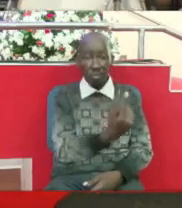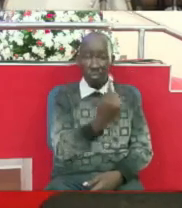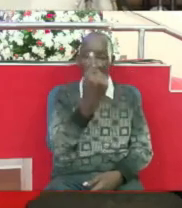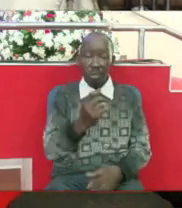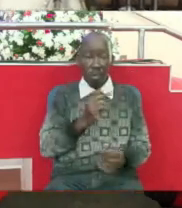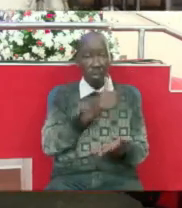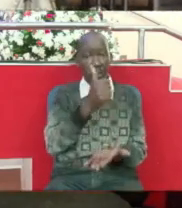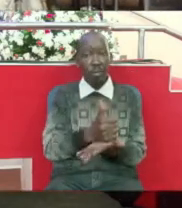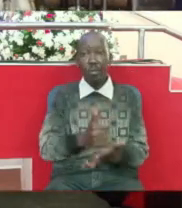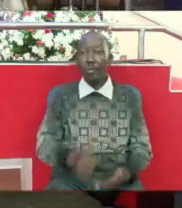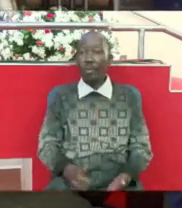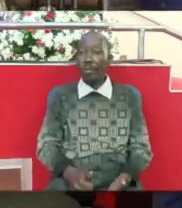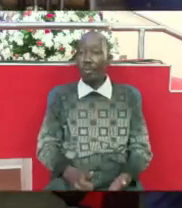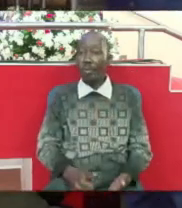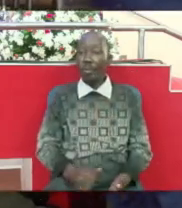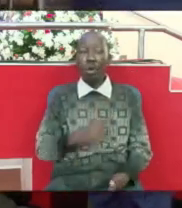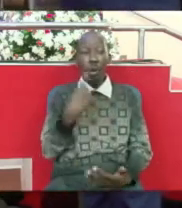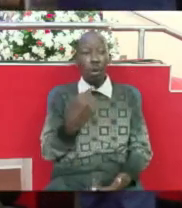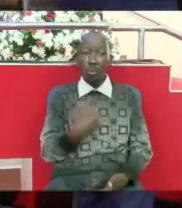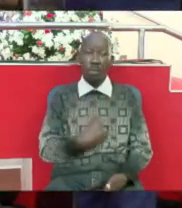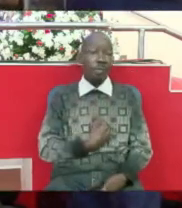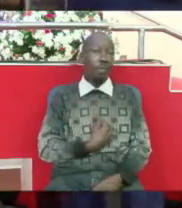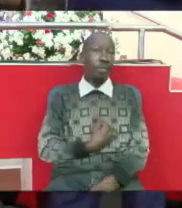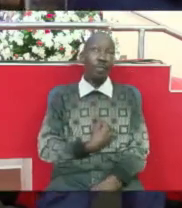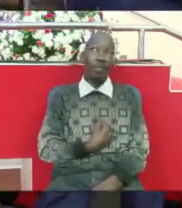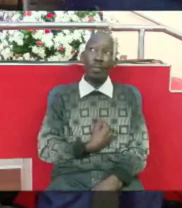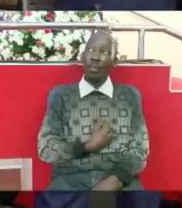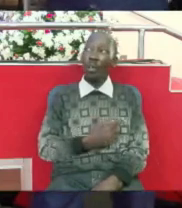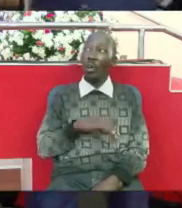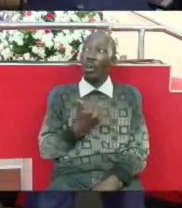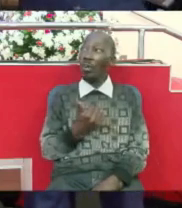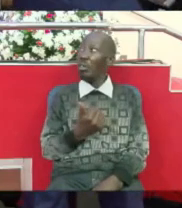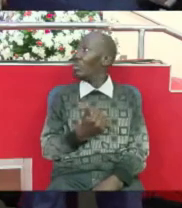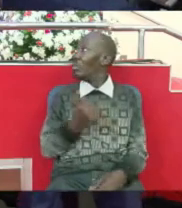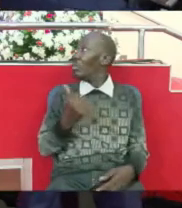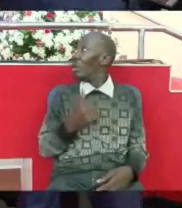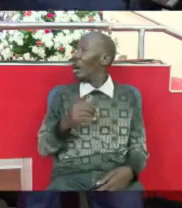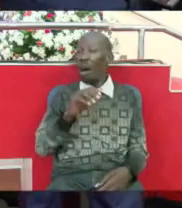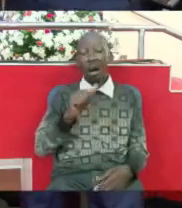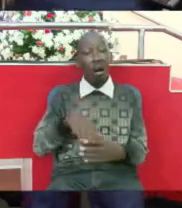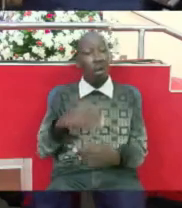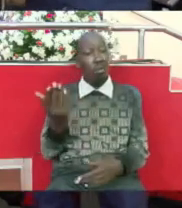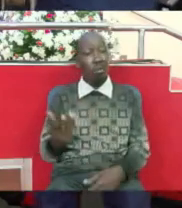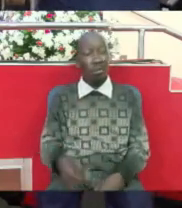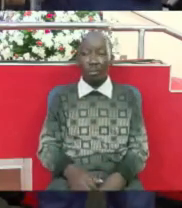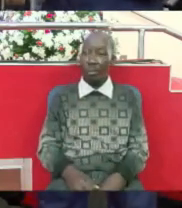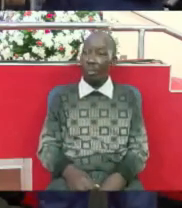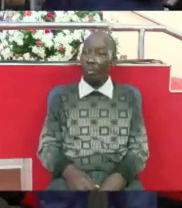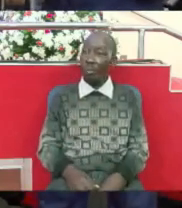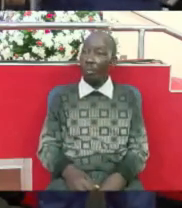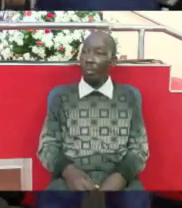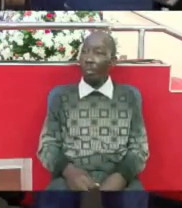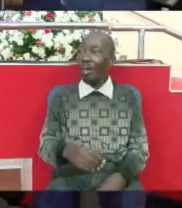Amen. Amen. Or oh me. Ama mimi. Or ouch. Ama ouch. What does that